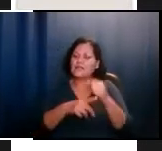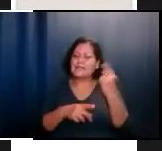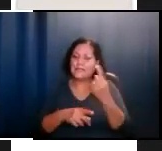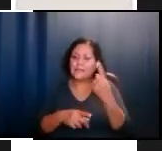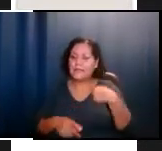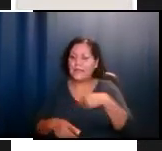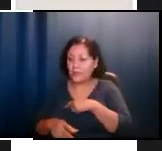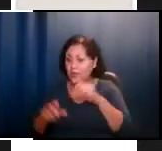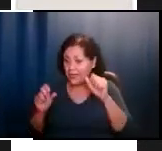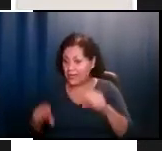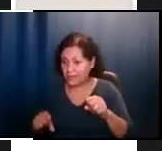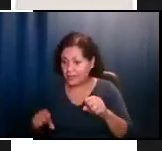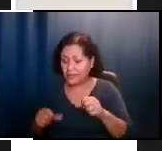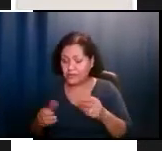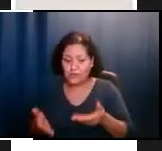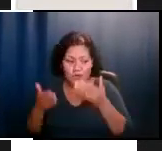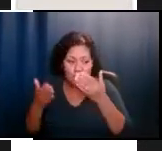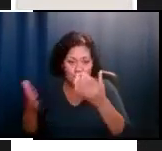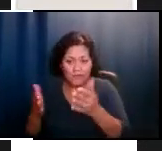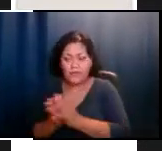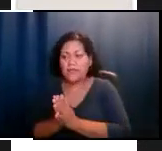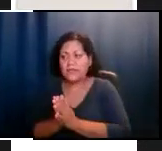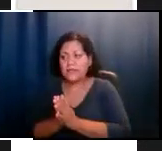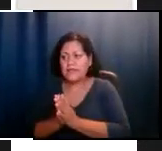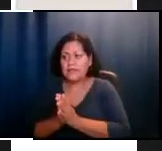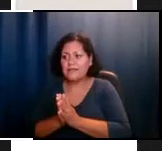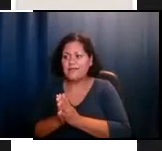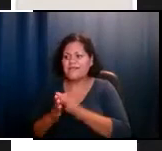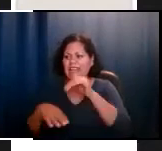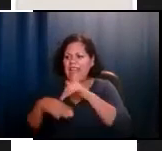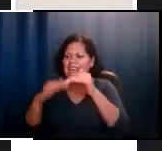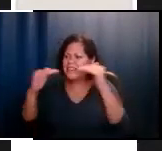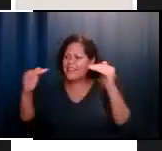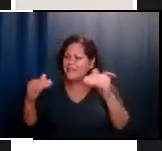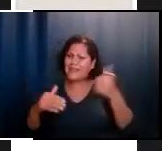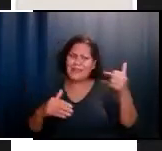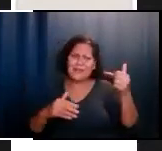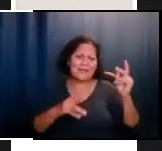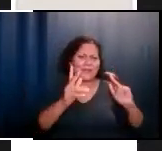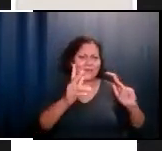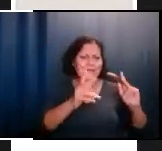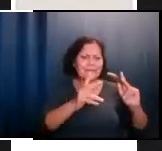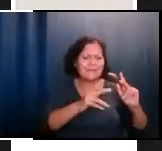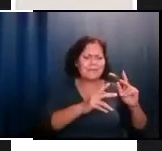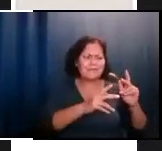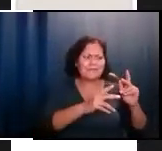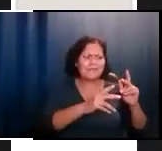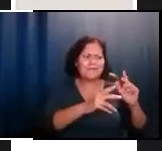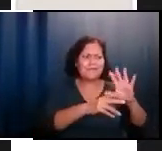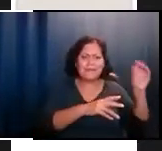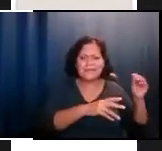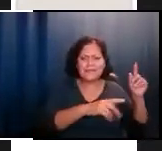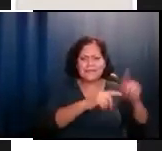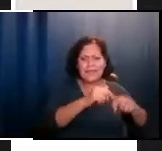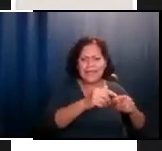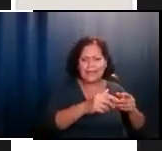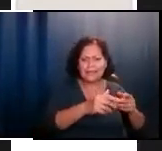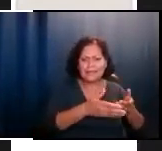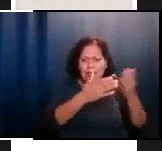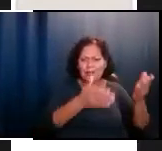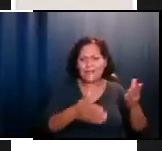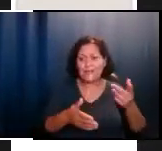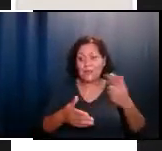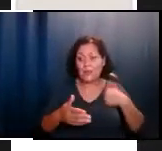we're able to offer at a level that maybe some others aren't able to, where we can go into the